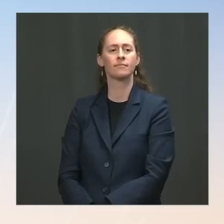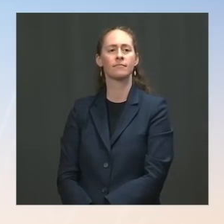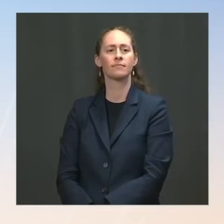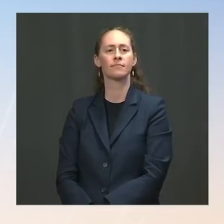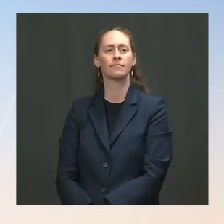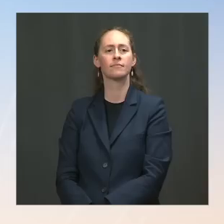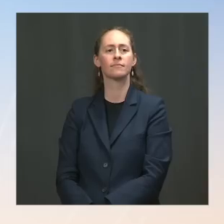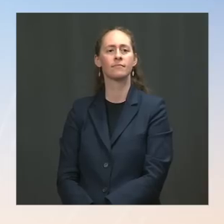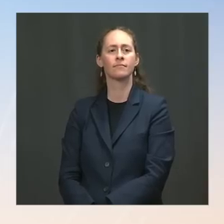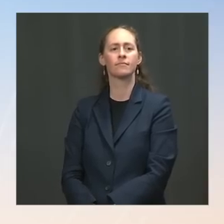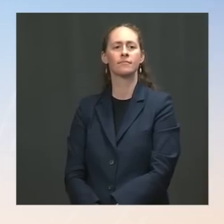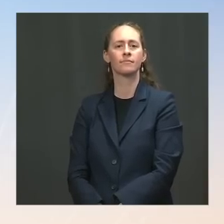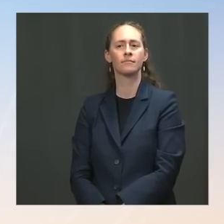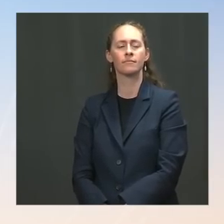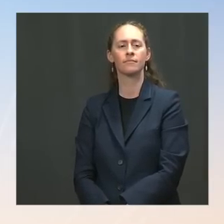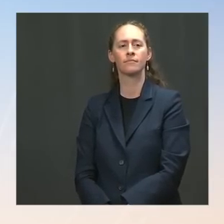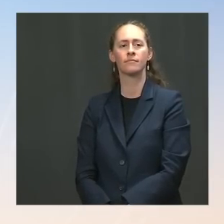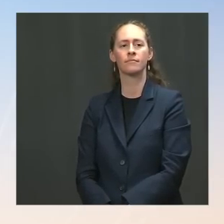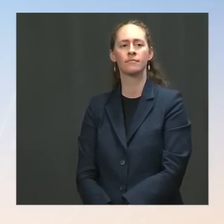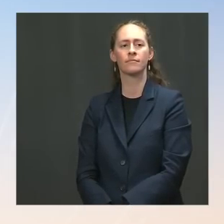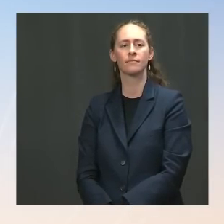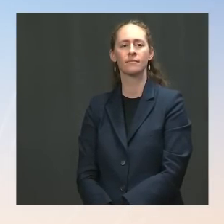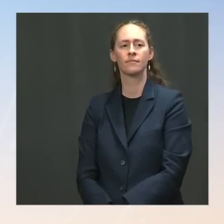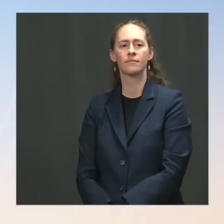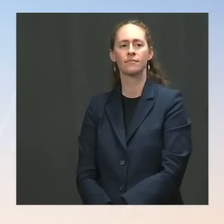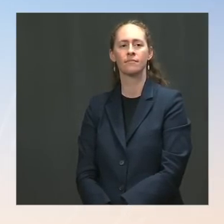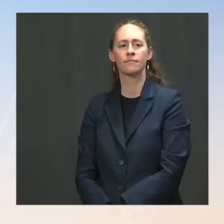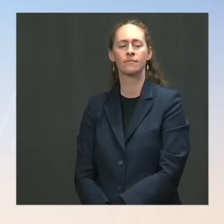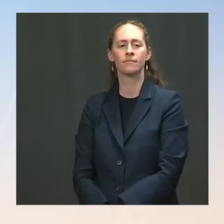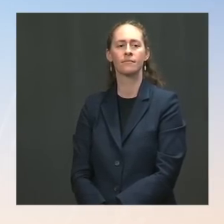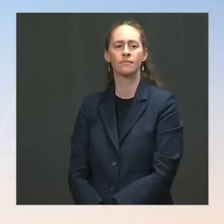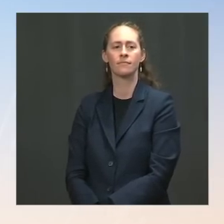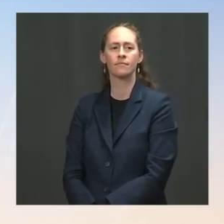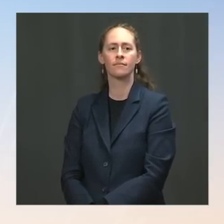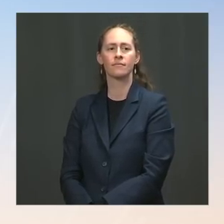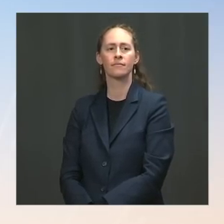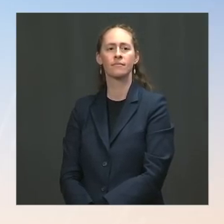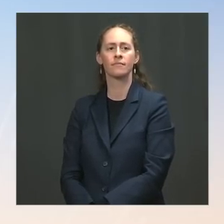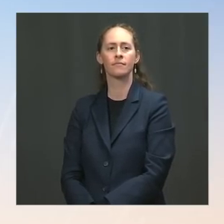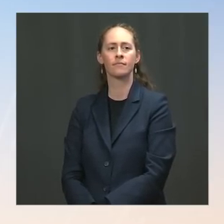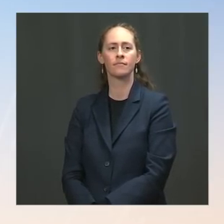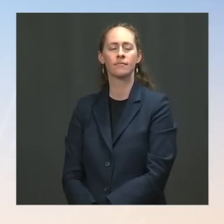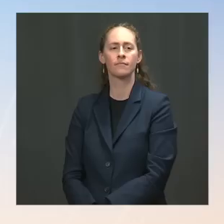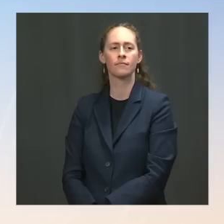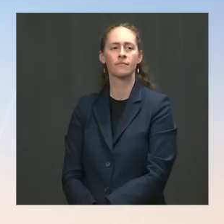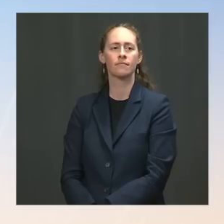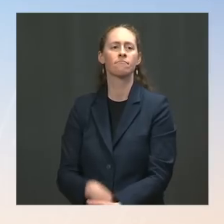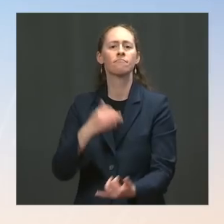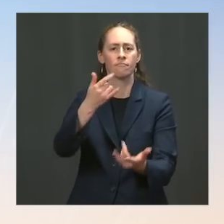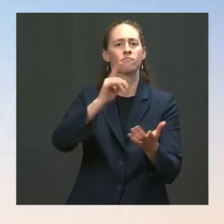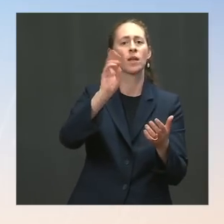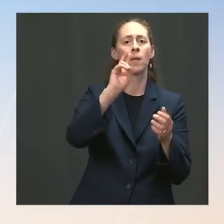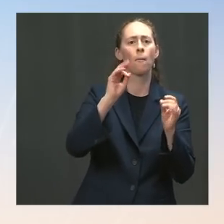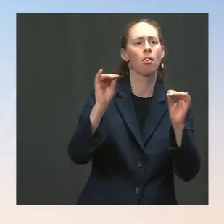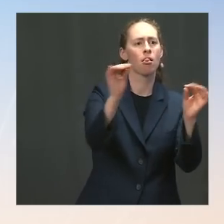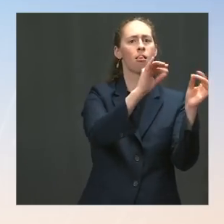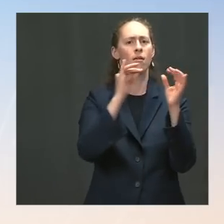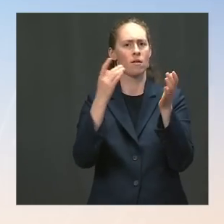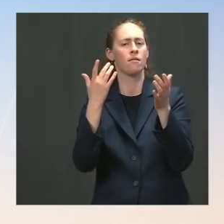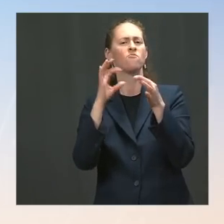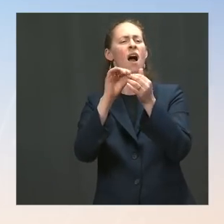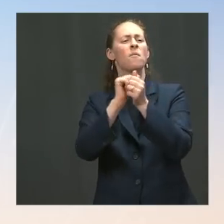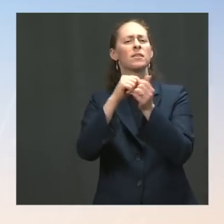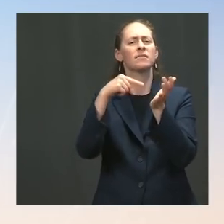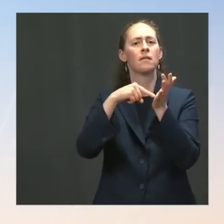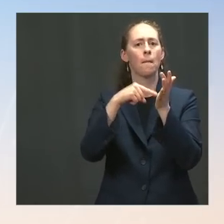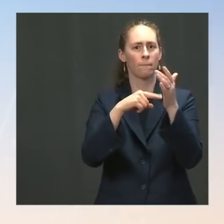of their willingness to negotiate or to consider a clean debt ceiling increase. Does the president want Democrats to move that